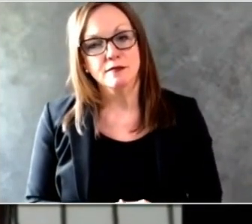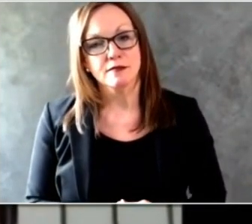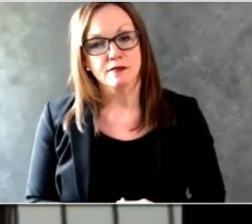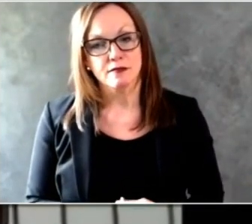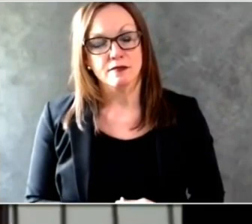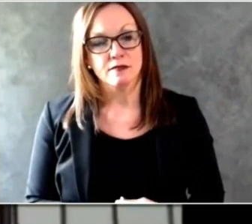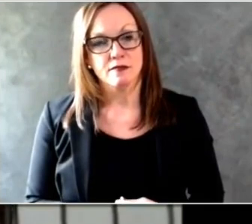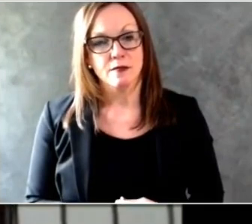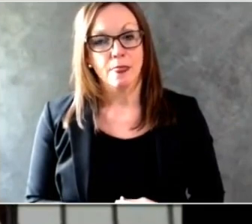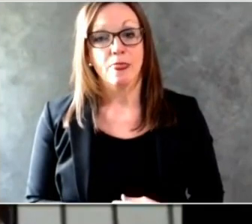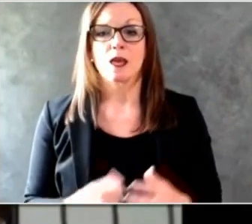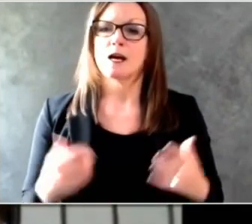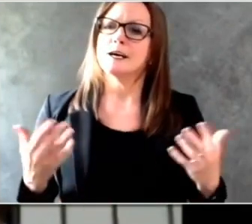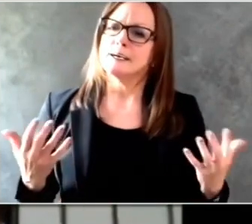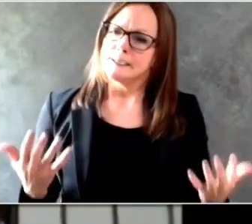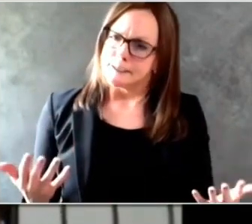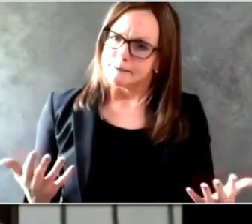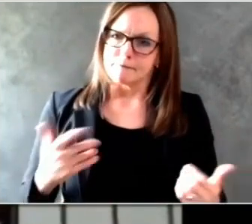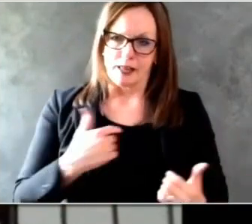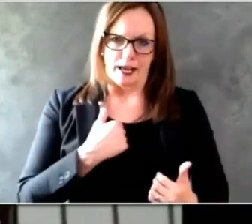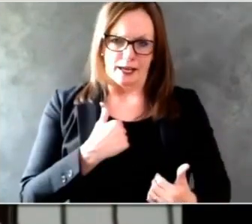see.